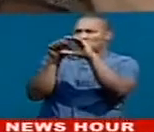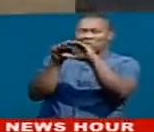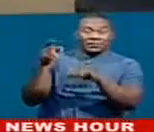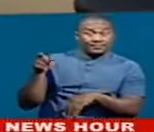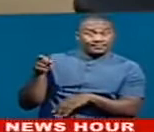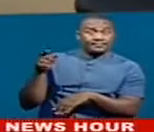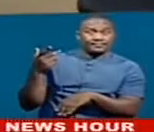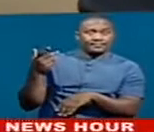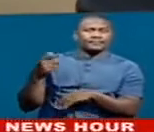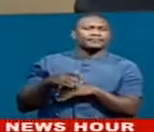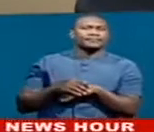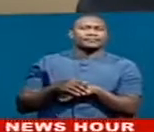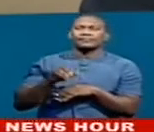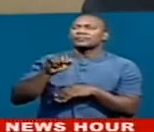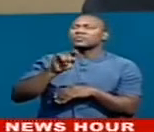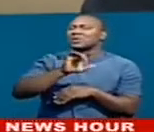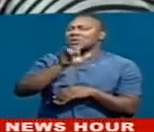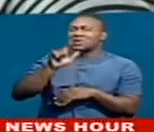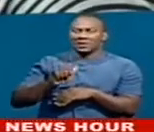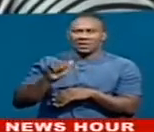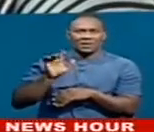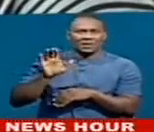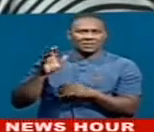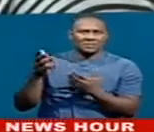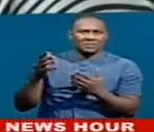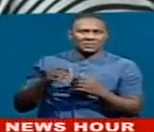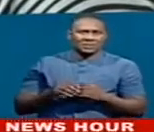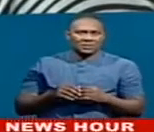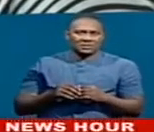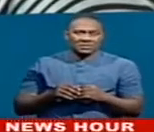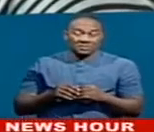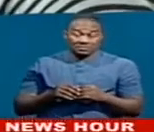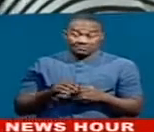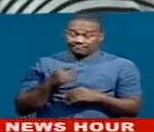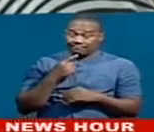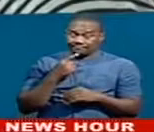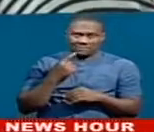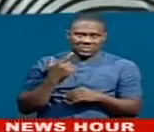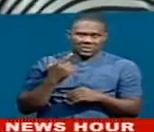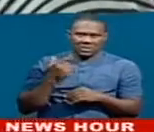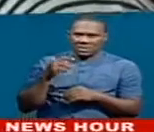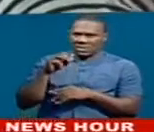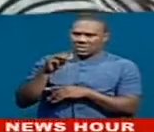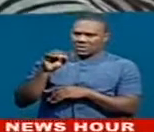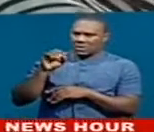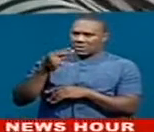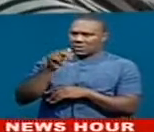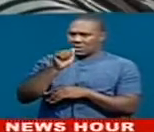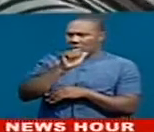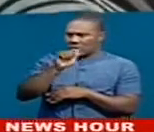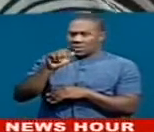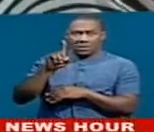Japon is the CEO of KENCITY Media. Mohammed, being a cameraman, took the other direction when everybody